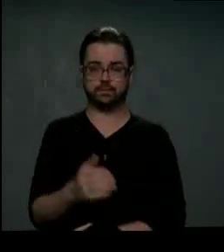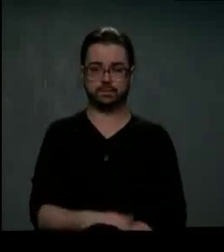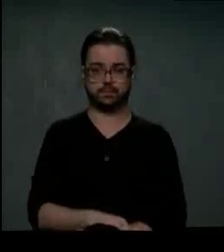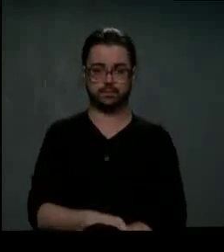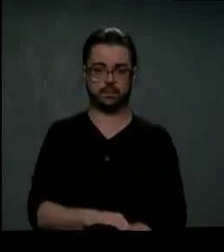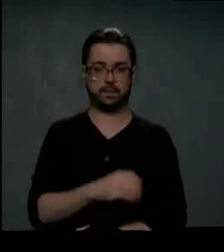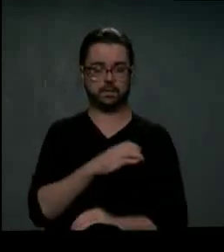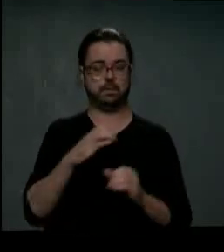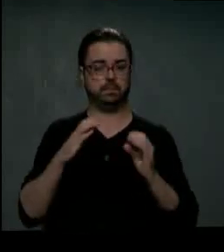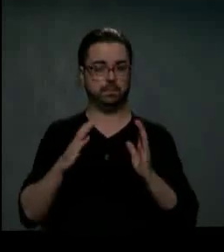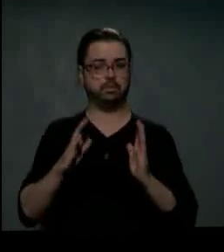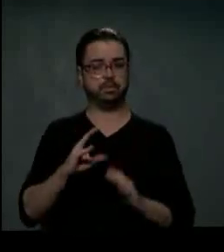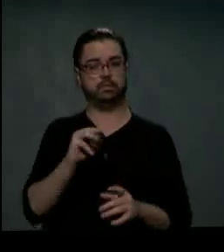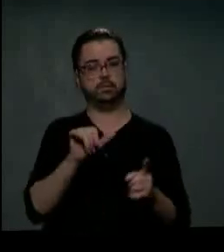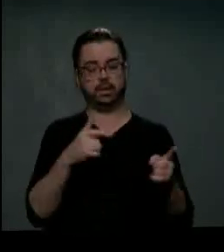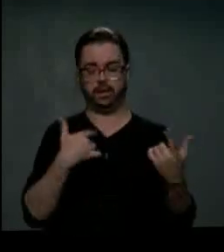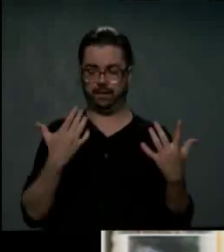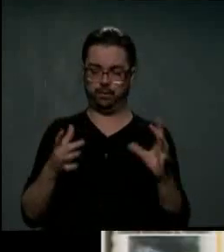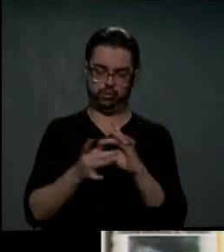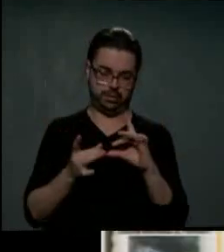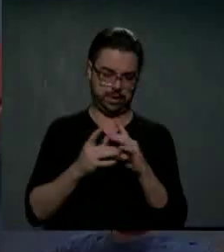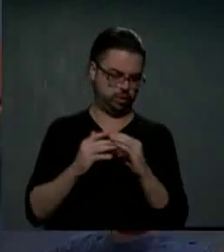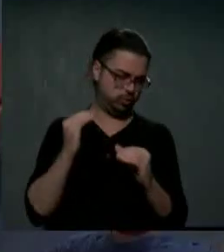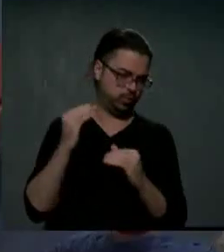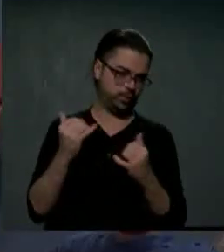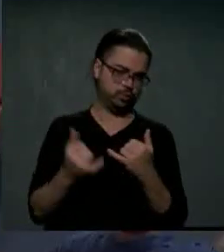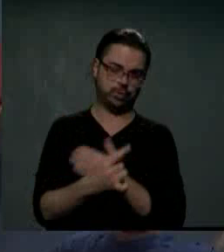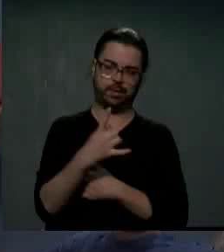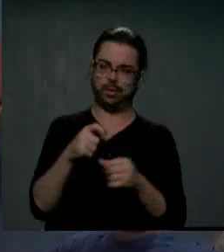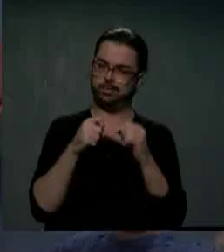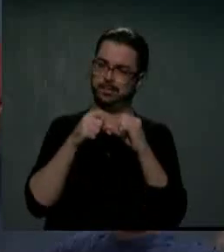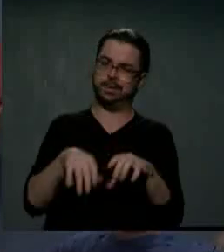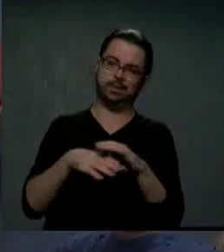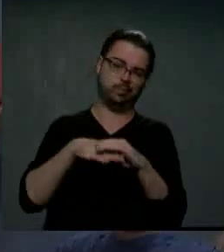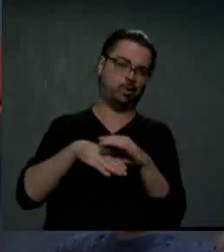Commissioner May. I've already said too much today, but I'm going to keep talking. Okay.